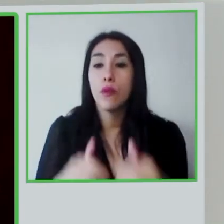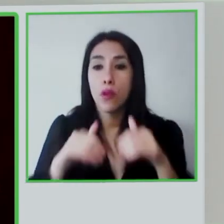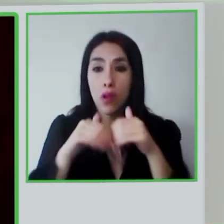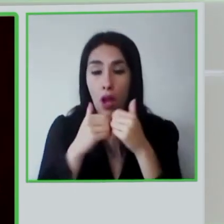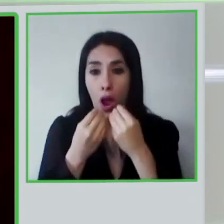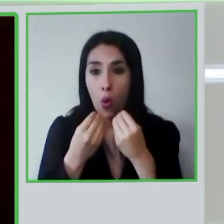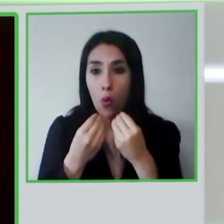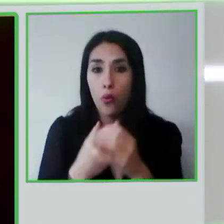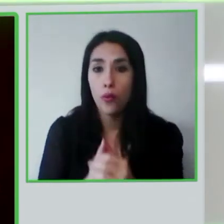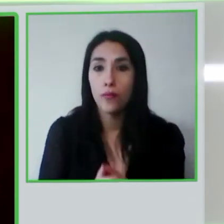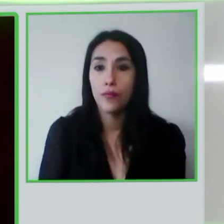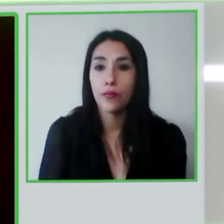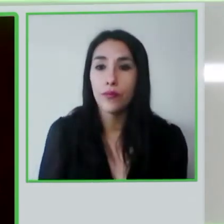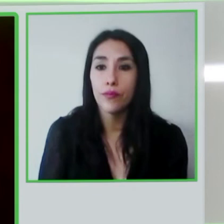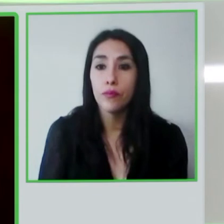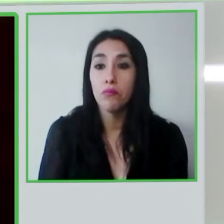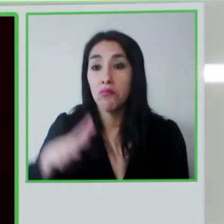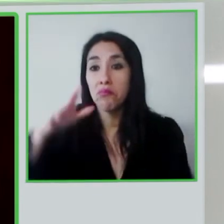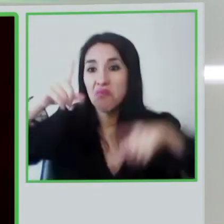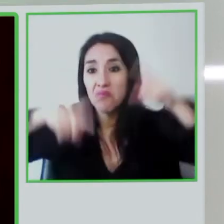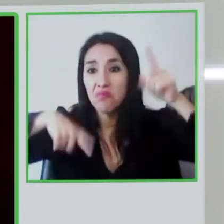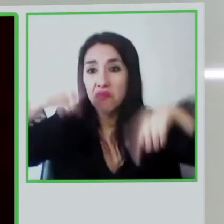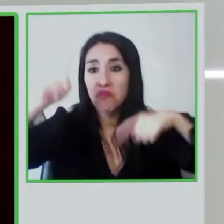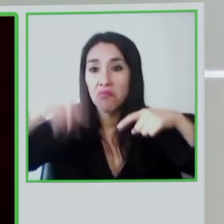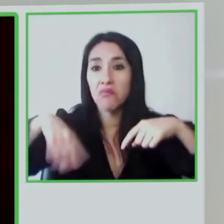to minimize the risk that is triggering